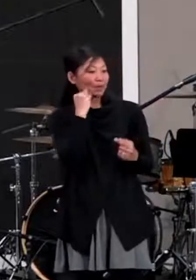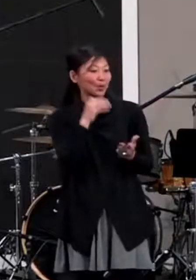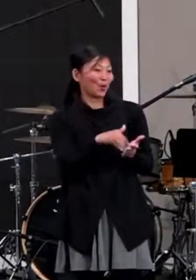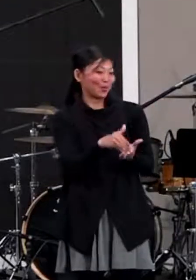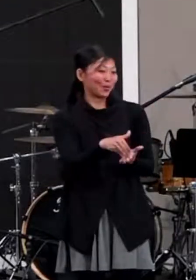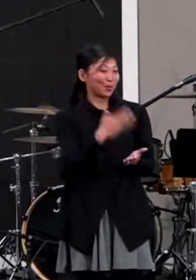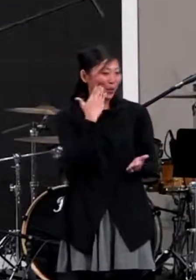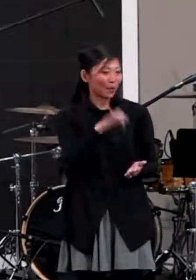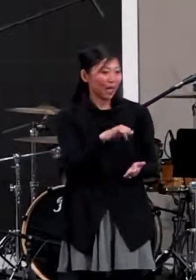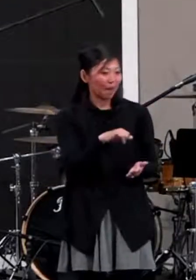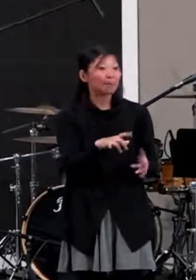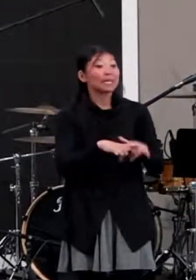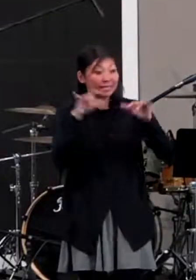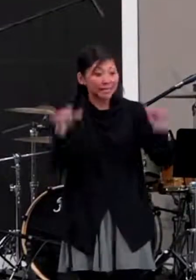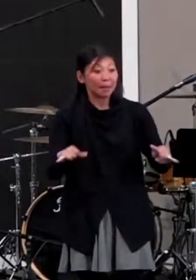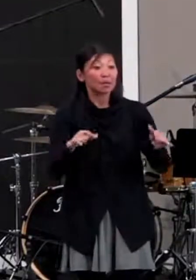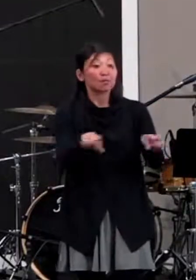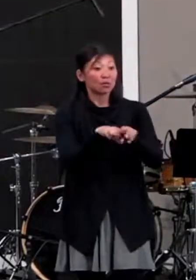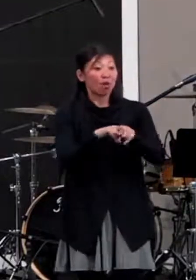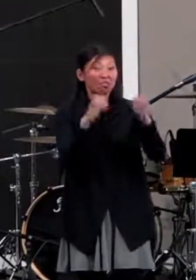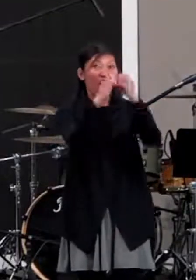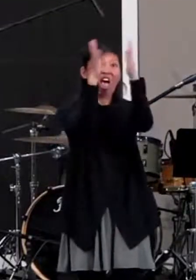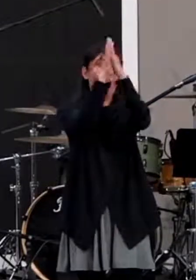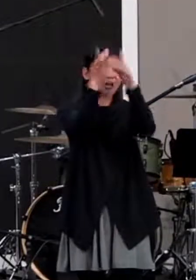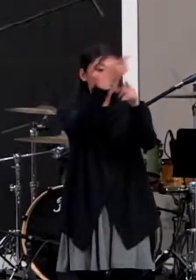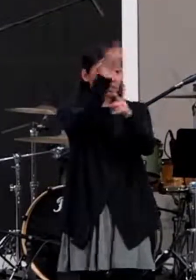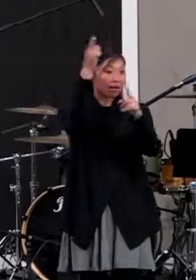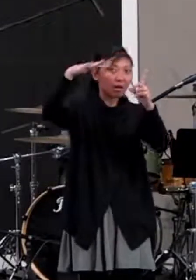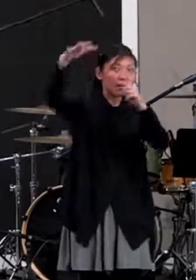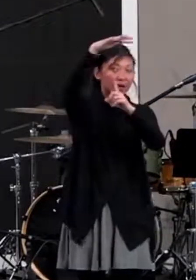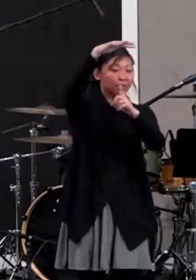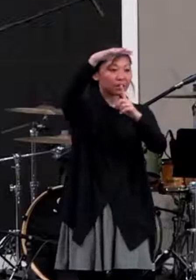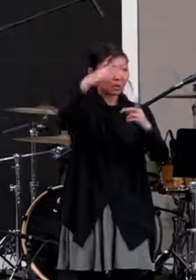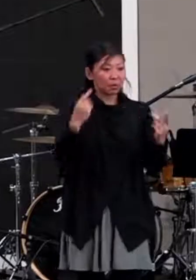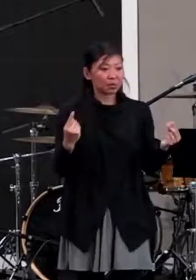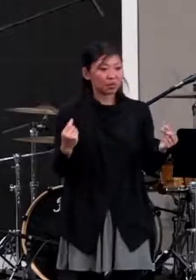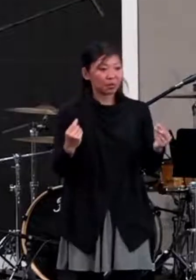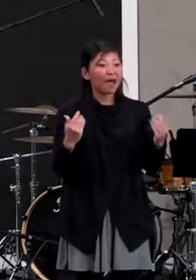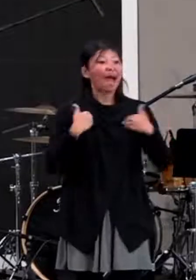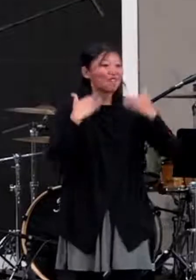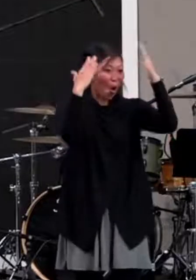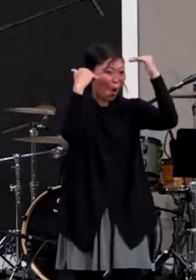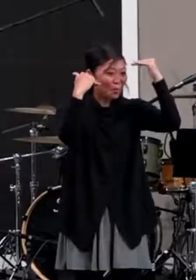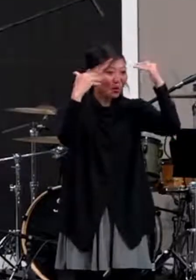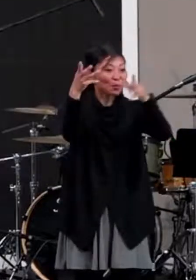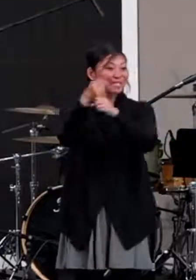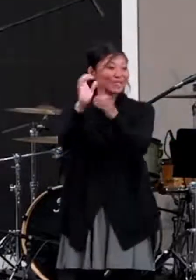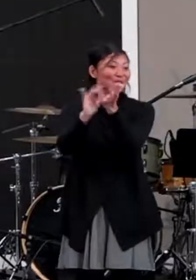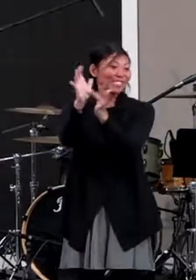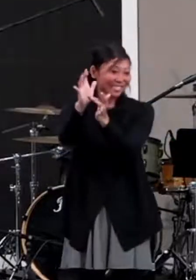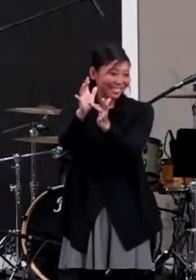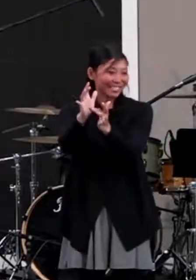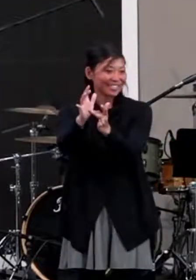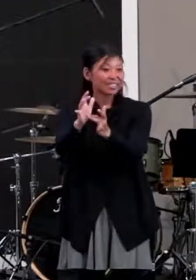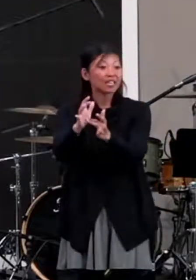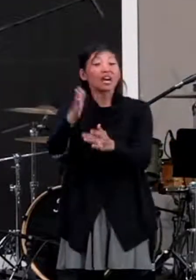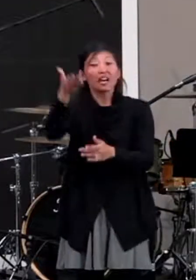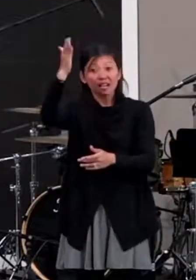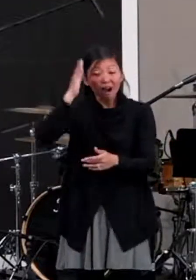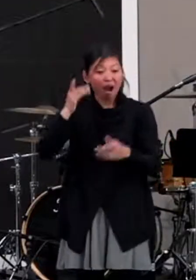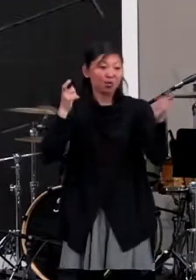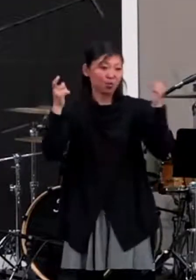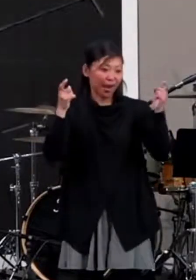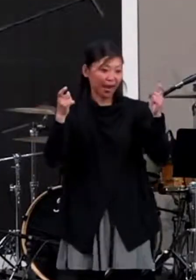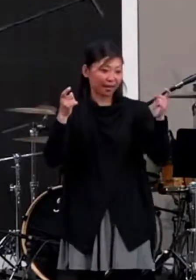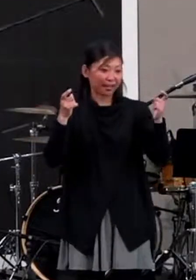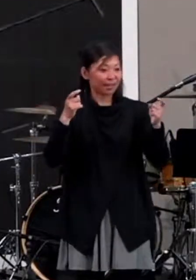So what hope do we have? Much. Receive God's grace in Jesus Christ. Submit to God's rule and reign in your life, and